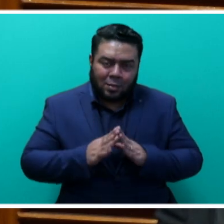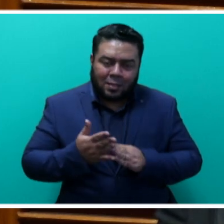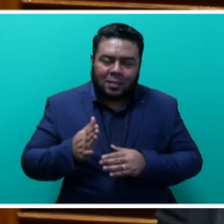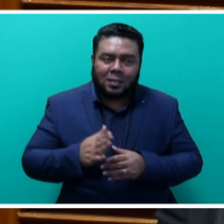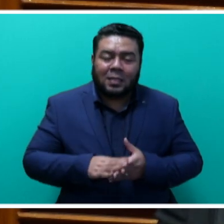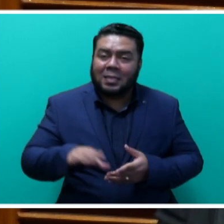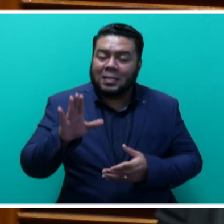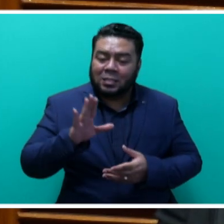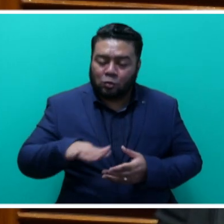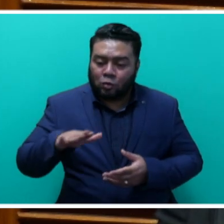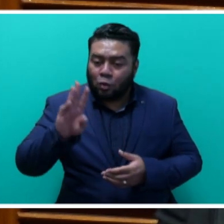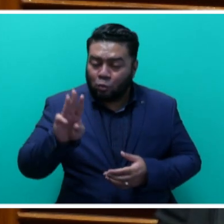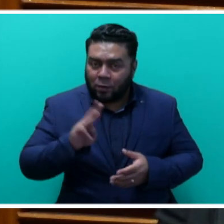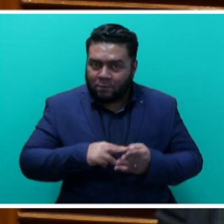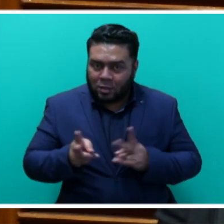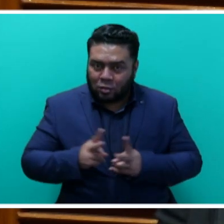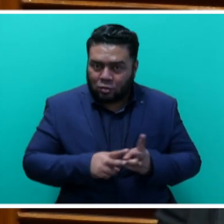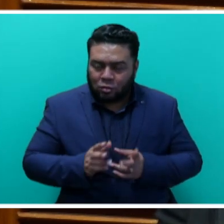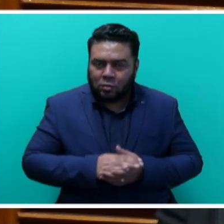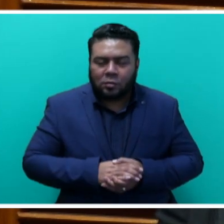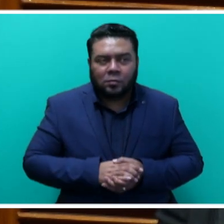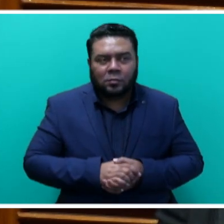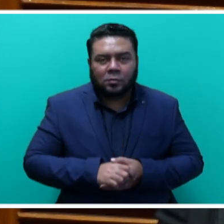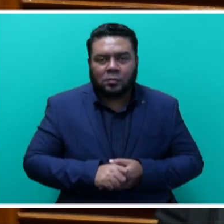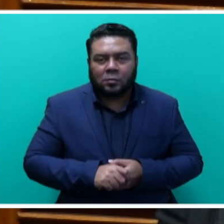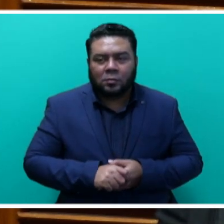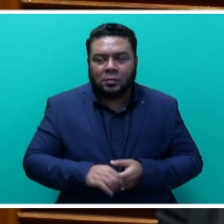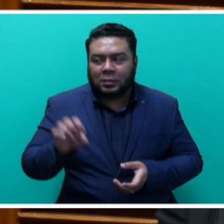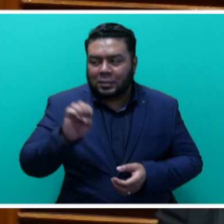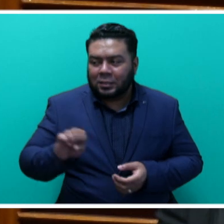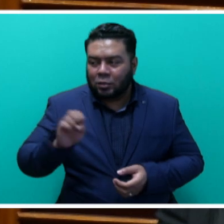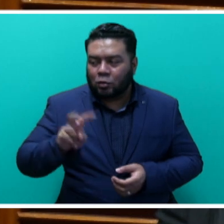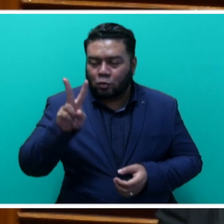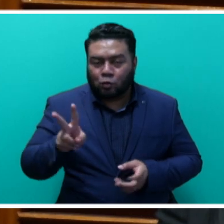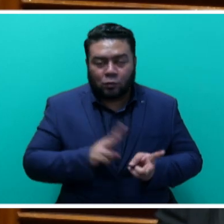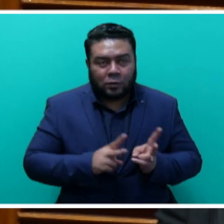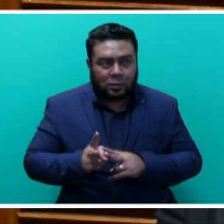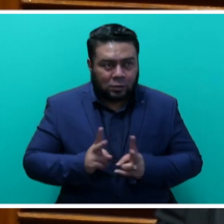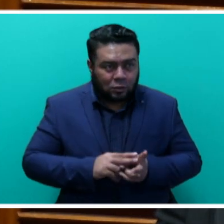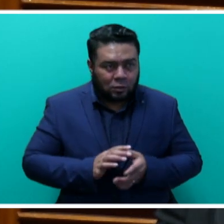Central Division, 3 villages. In the Eastern Division, 2 villages and 2 settlements,